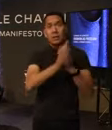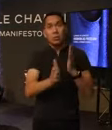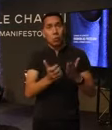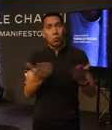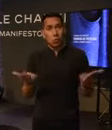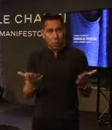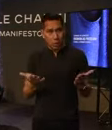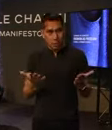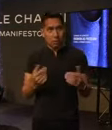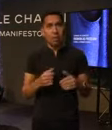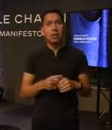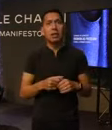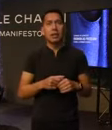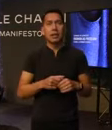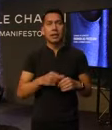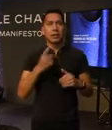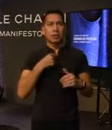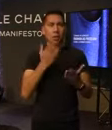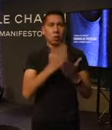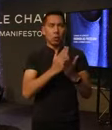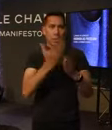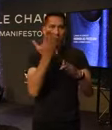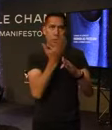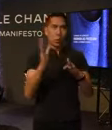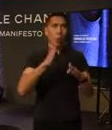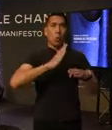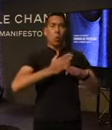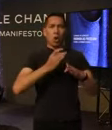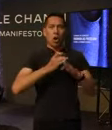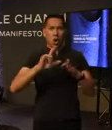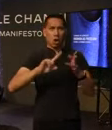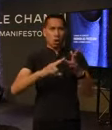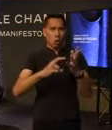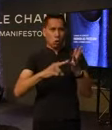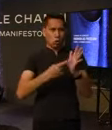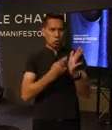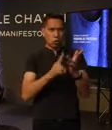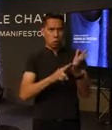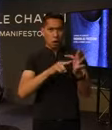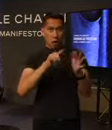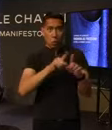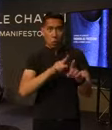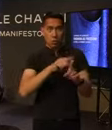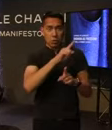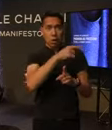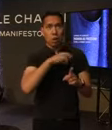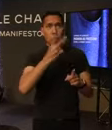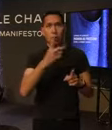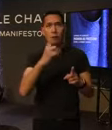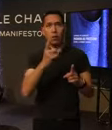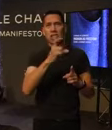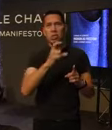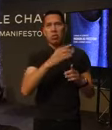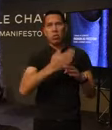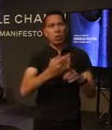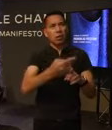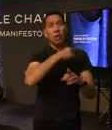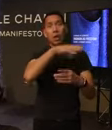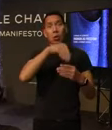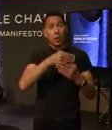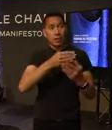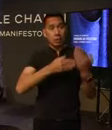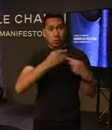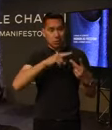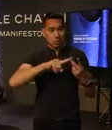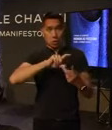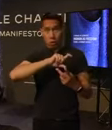of Parisian haute couture and fashion design of the 20th and 21st centuries, including history and